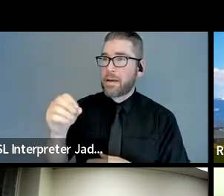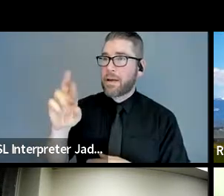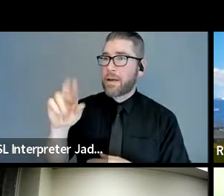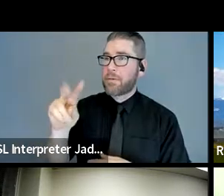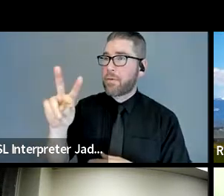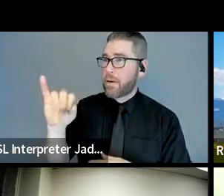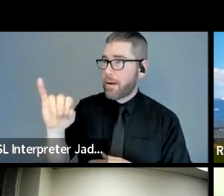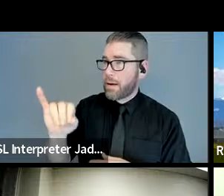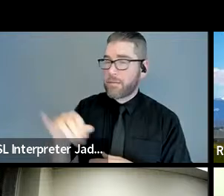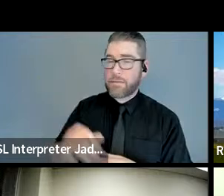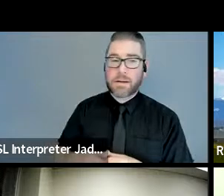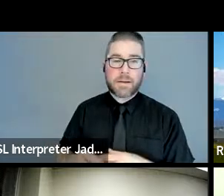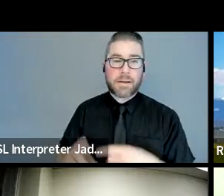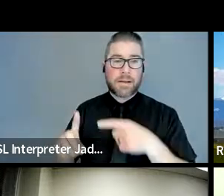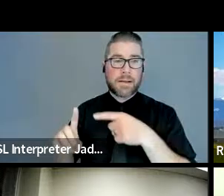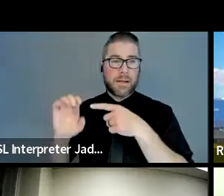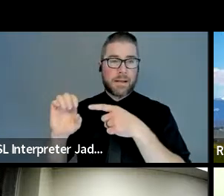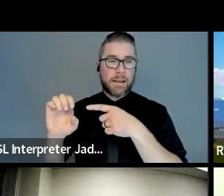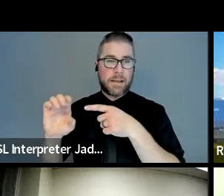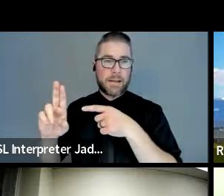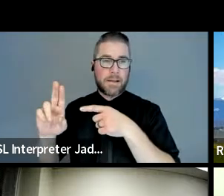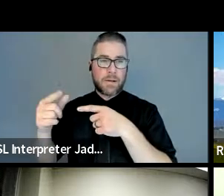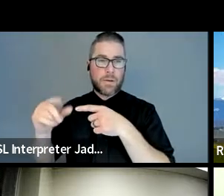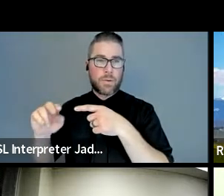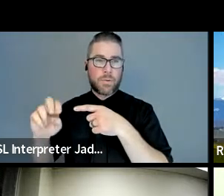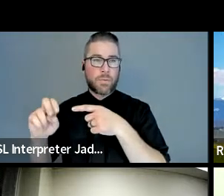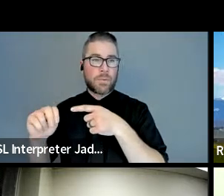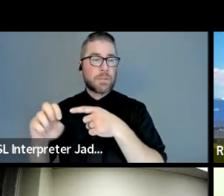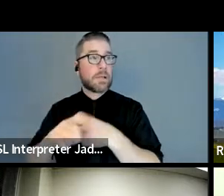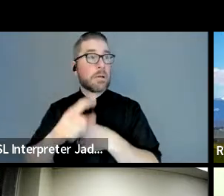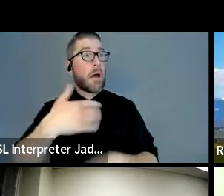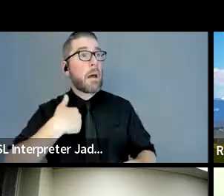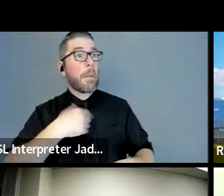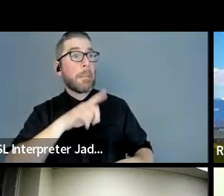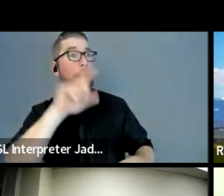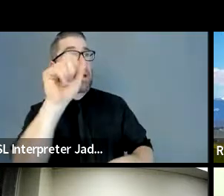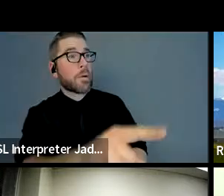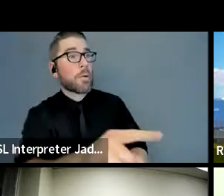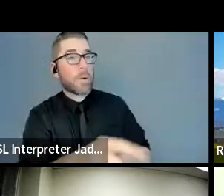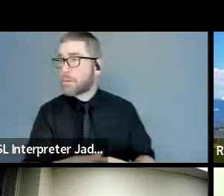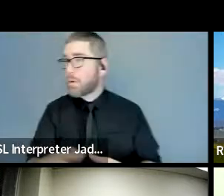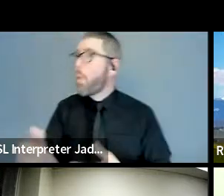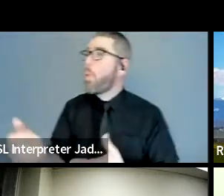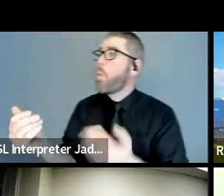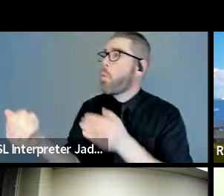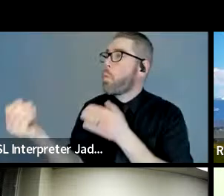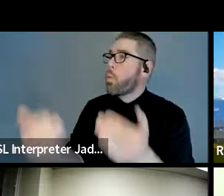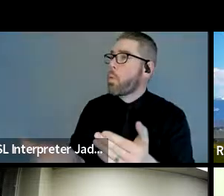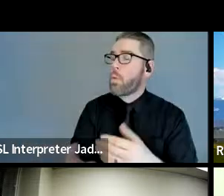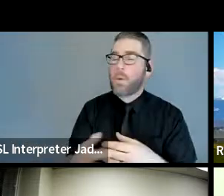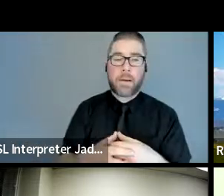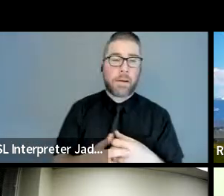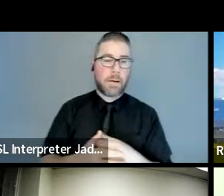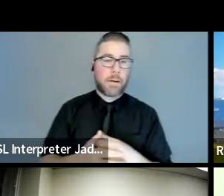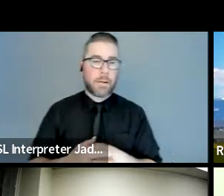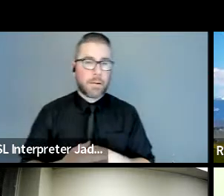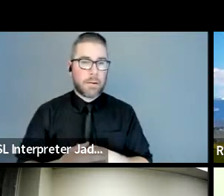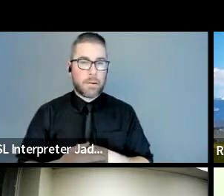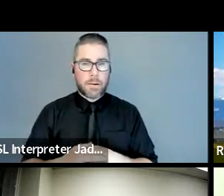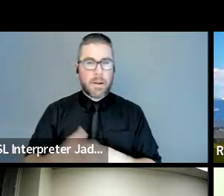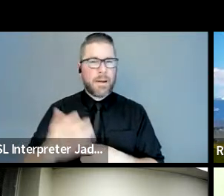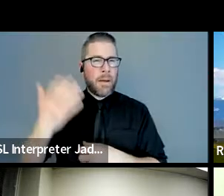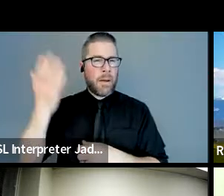clarifying information. Oh, who's that? Eugene, go ahead. Yes. The last in-person meeting